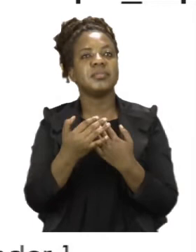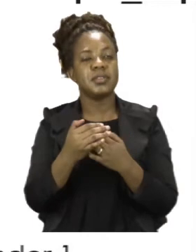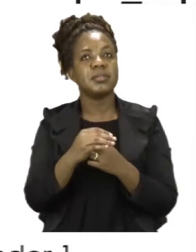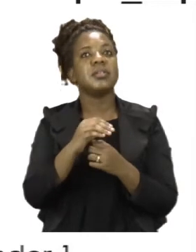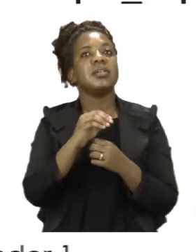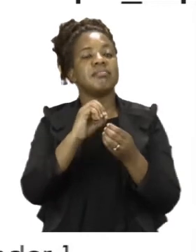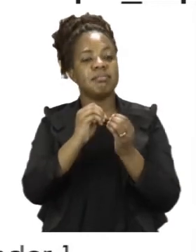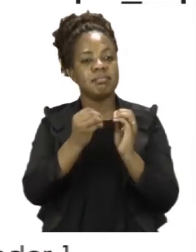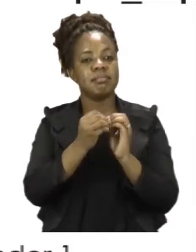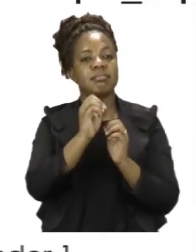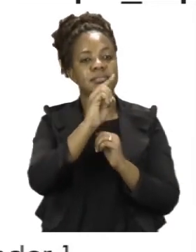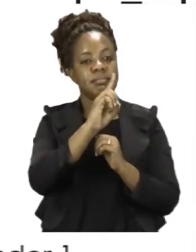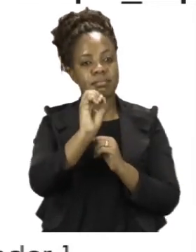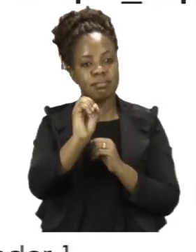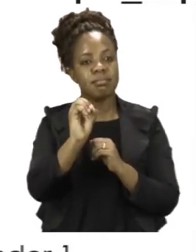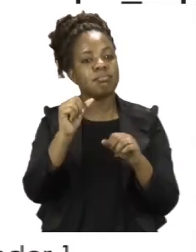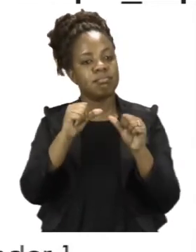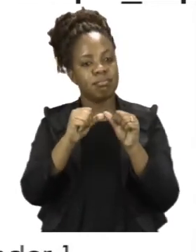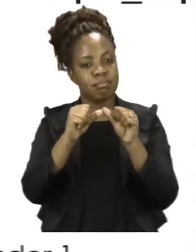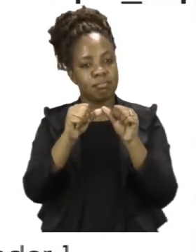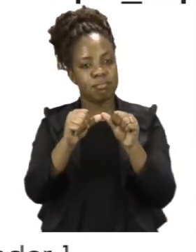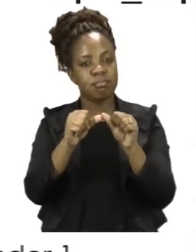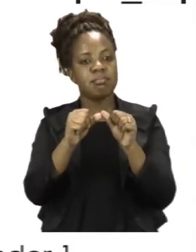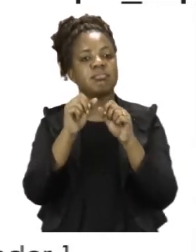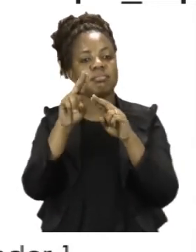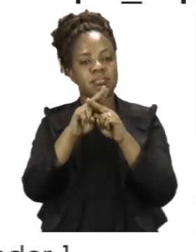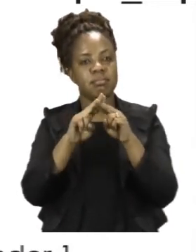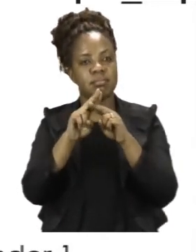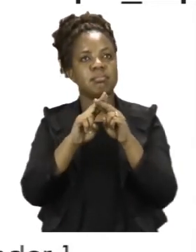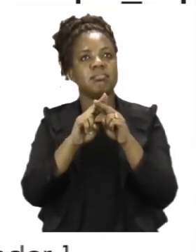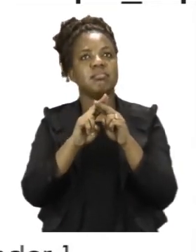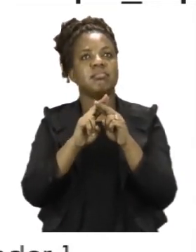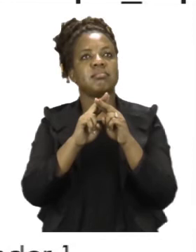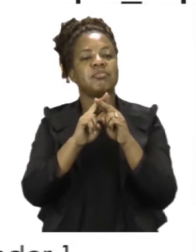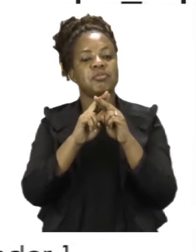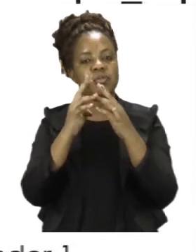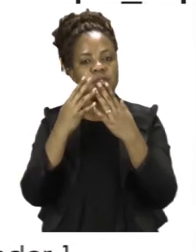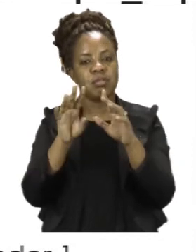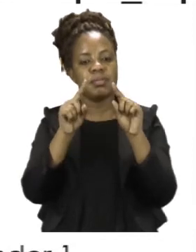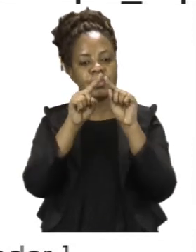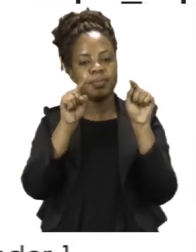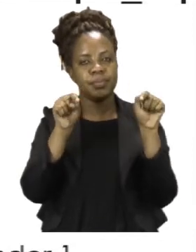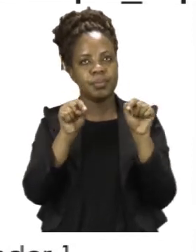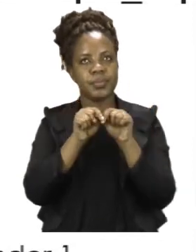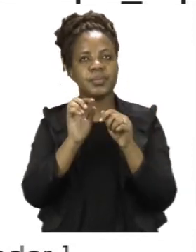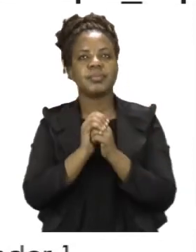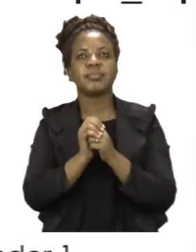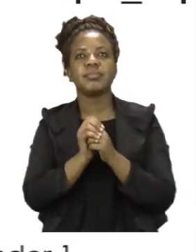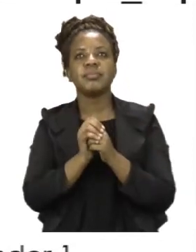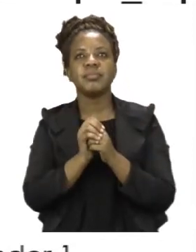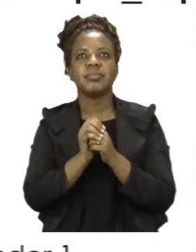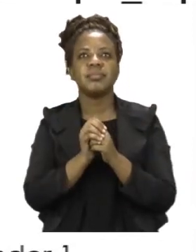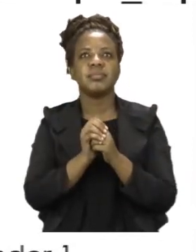use until we are done with that box. So the first number that you see in the example will